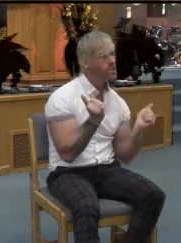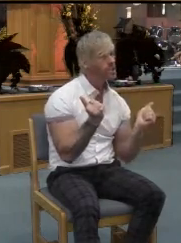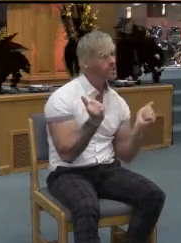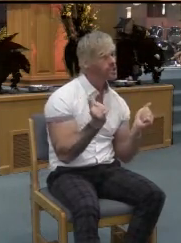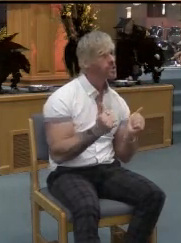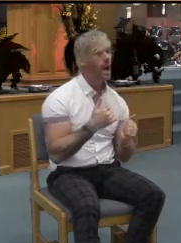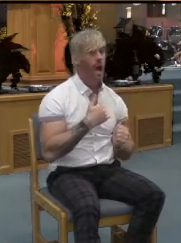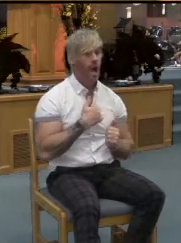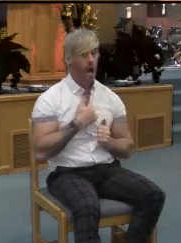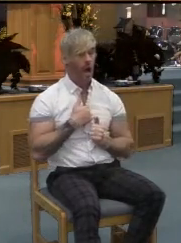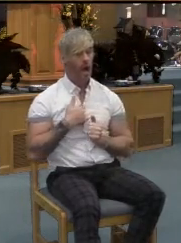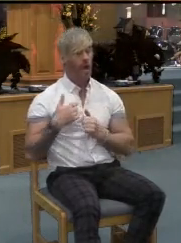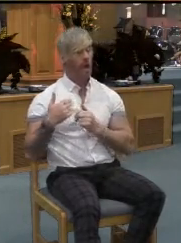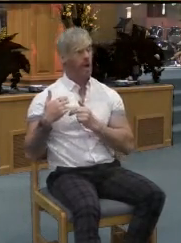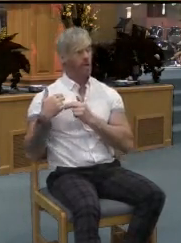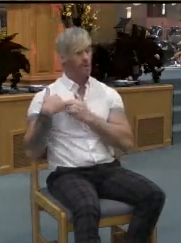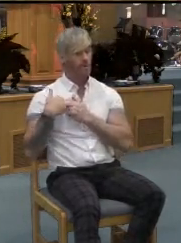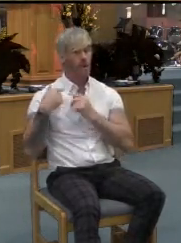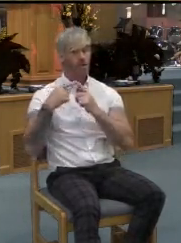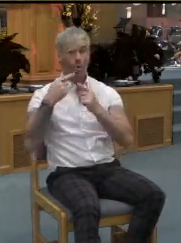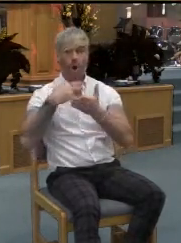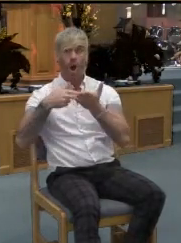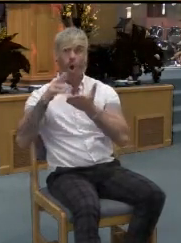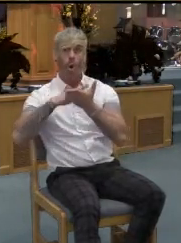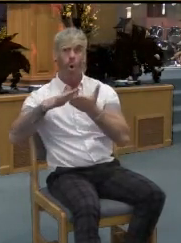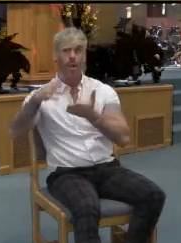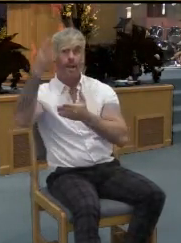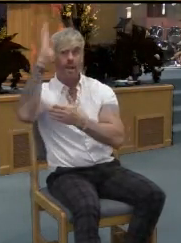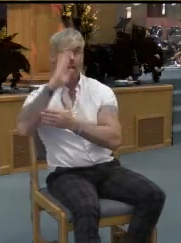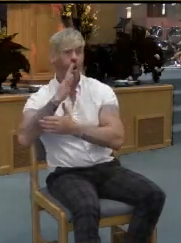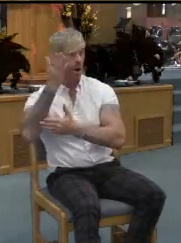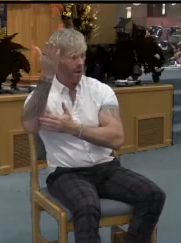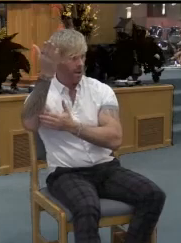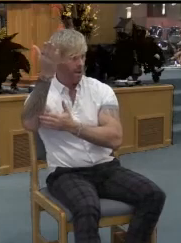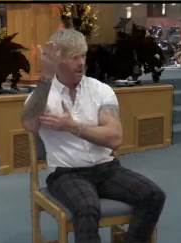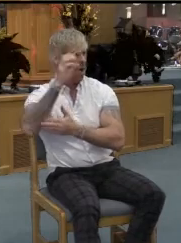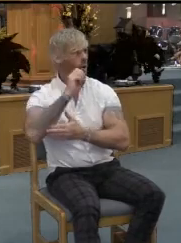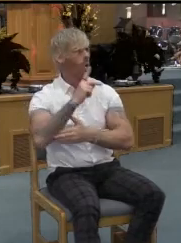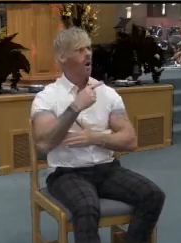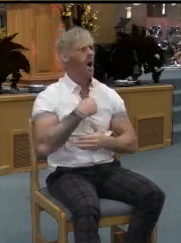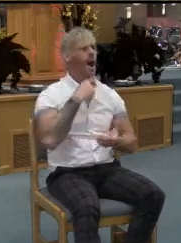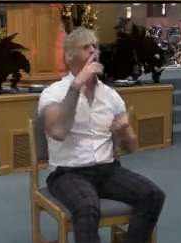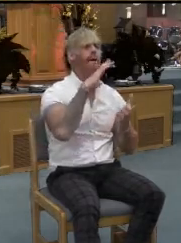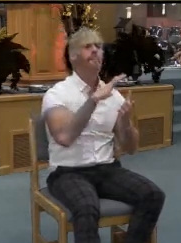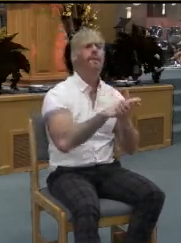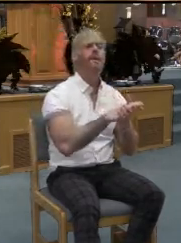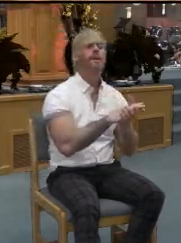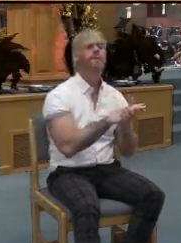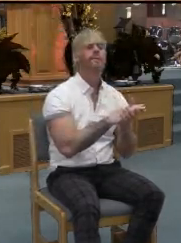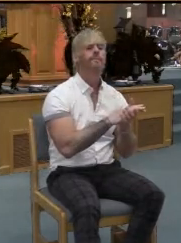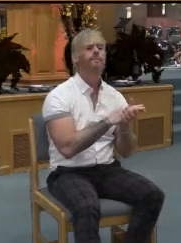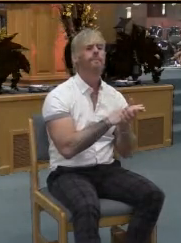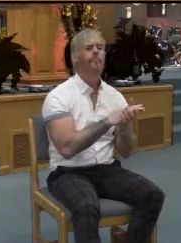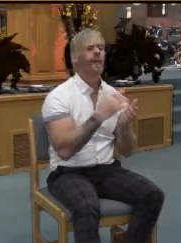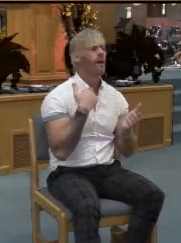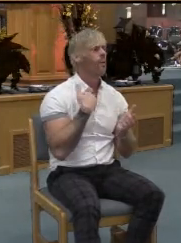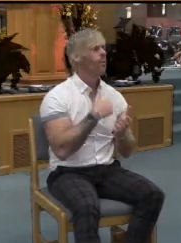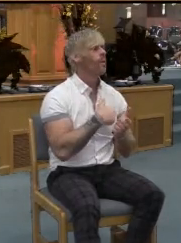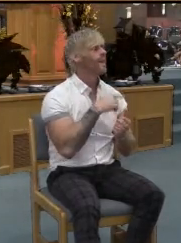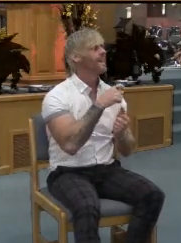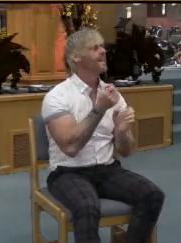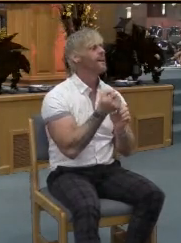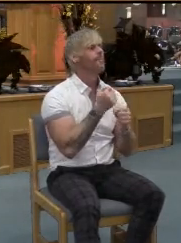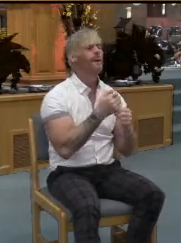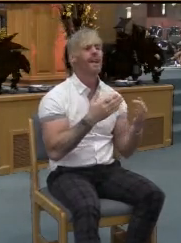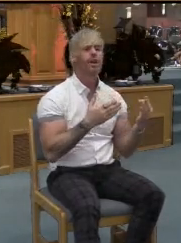am responsible to a holy God? Or do I believe that somehow, some way, we just got to make it through